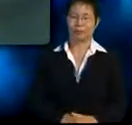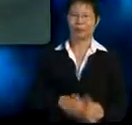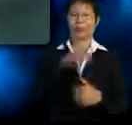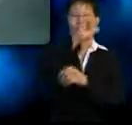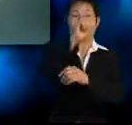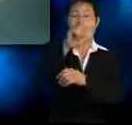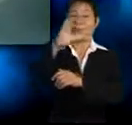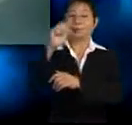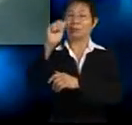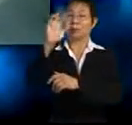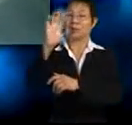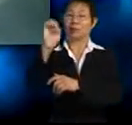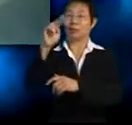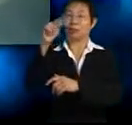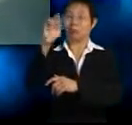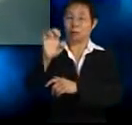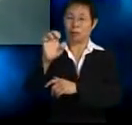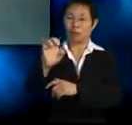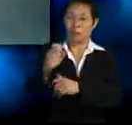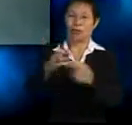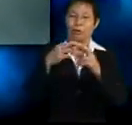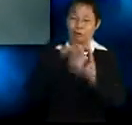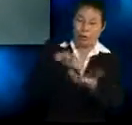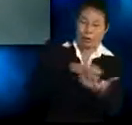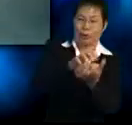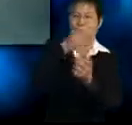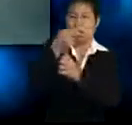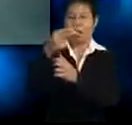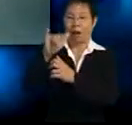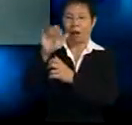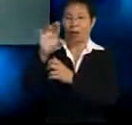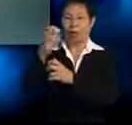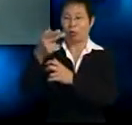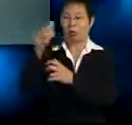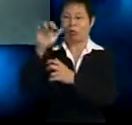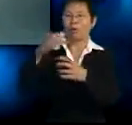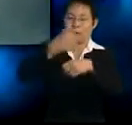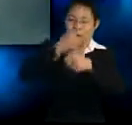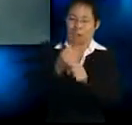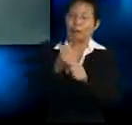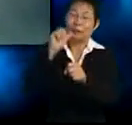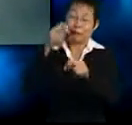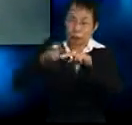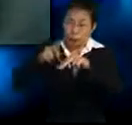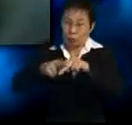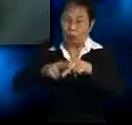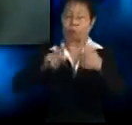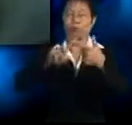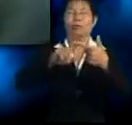Calcium carbonate reacts with hydrochloric acid to form a salt, which is calcium